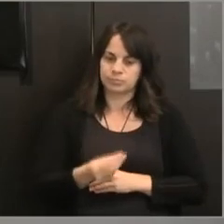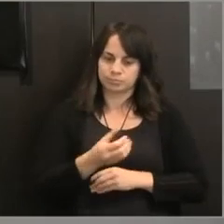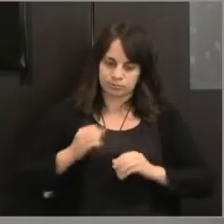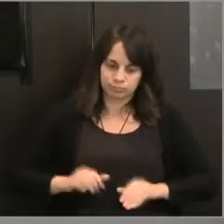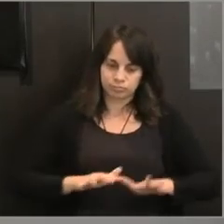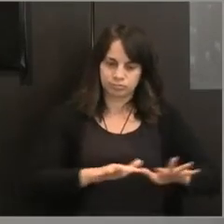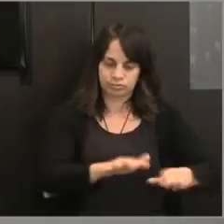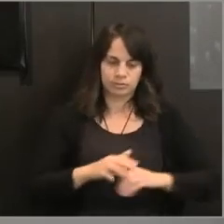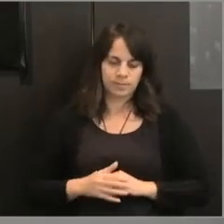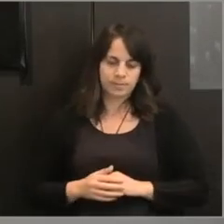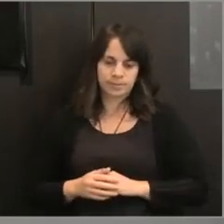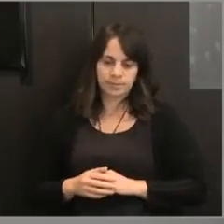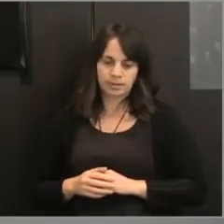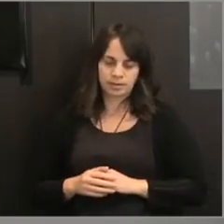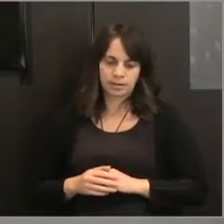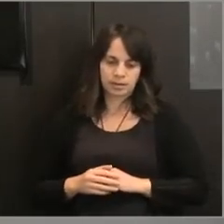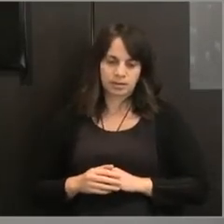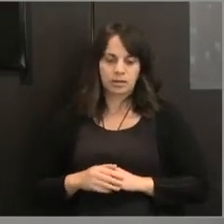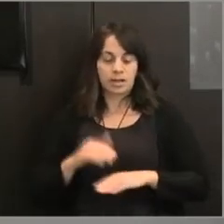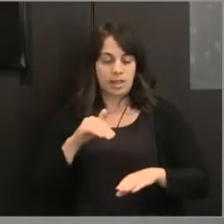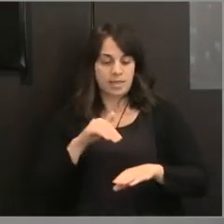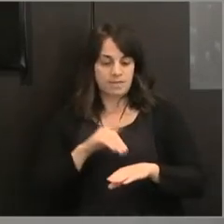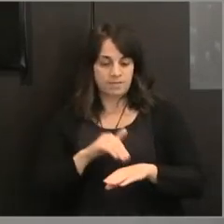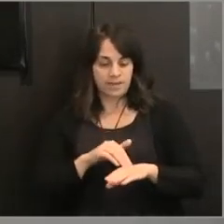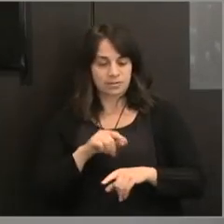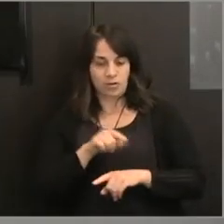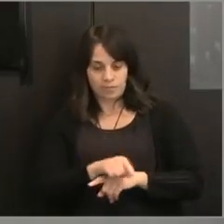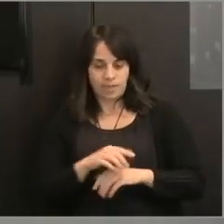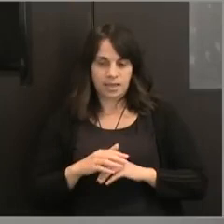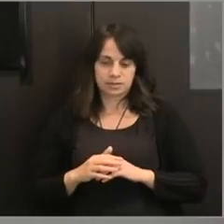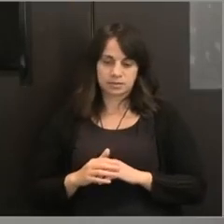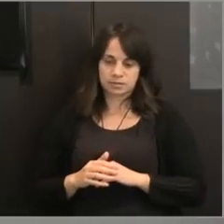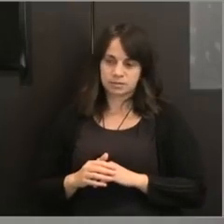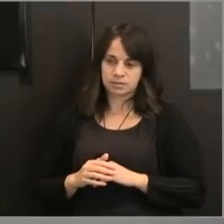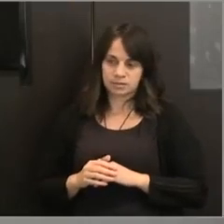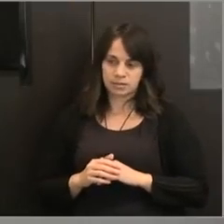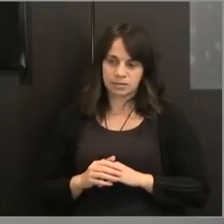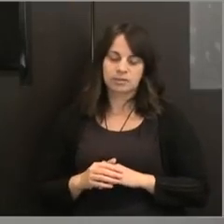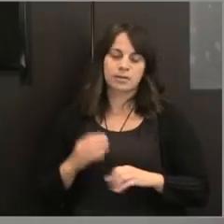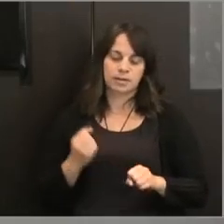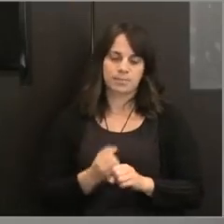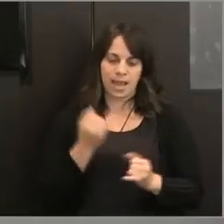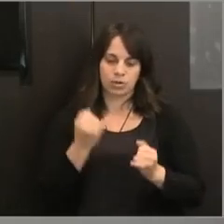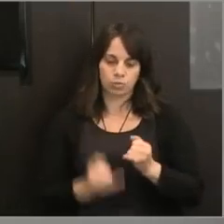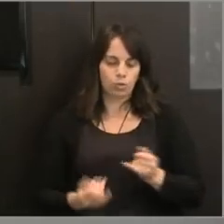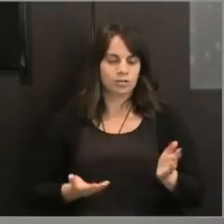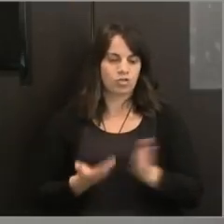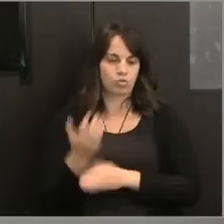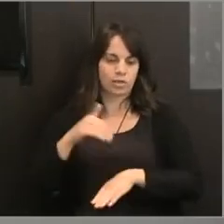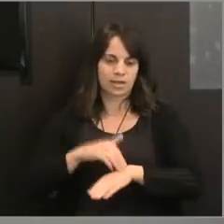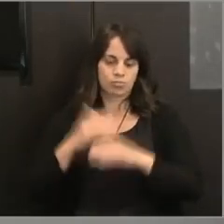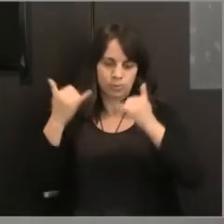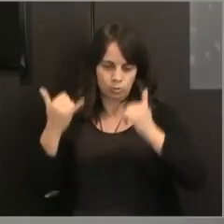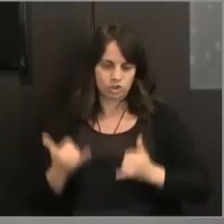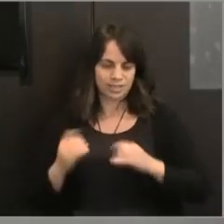The intergenerational effects of that were exacerbated constantly by the criminal justice system being